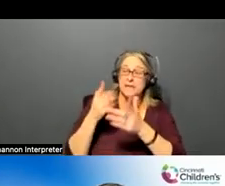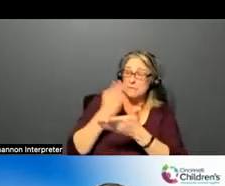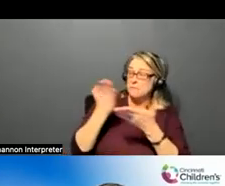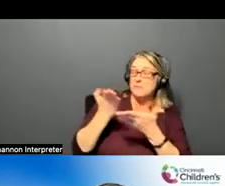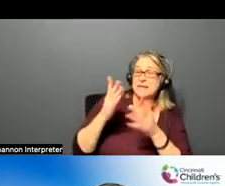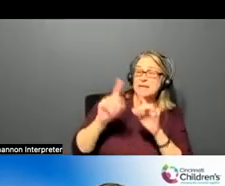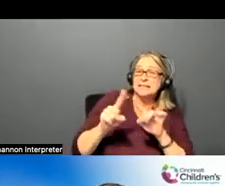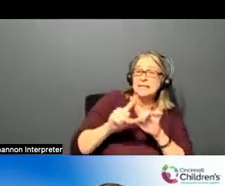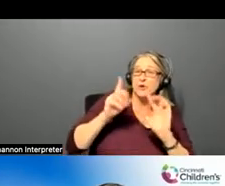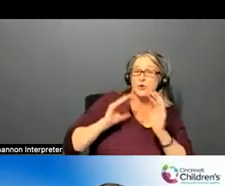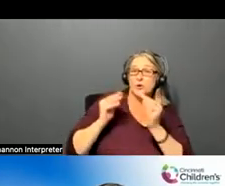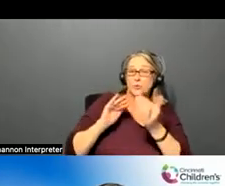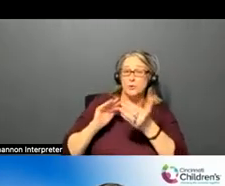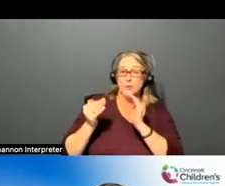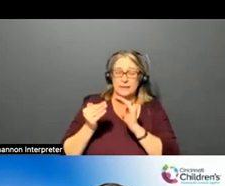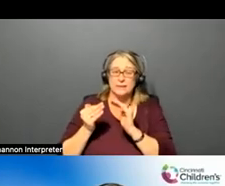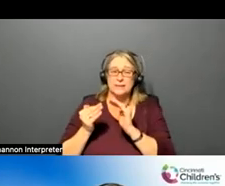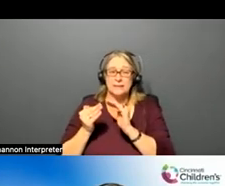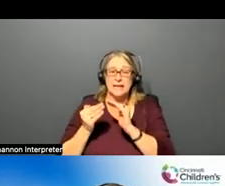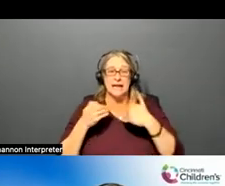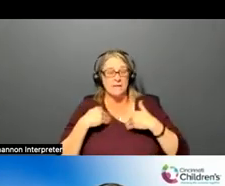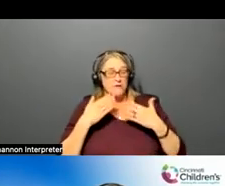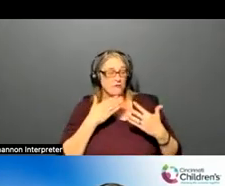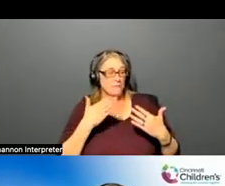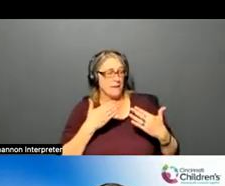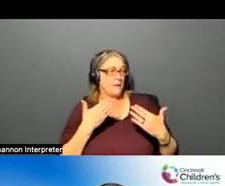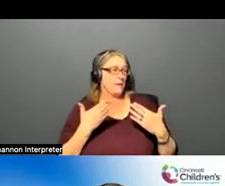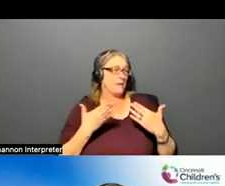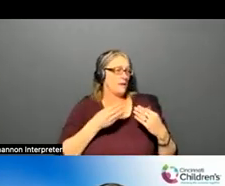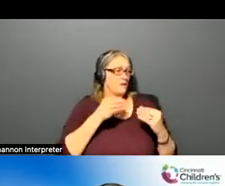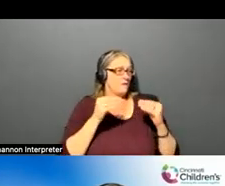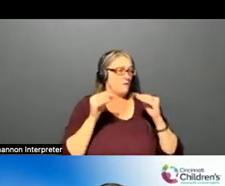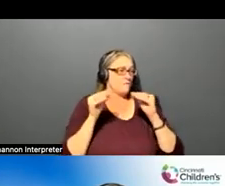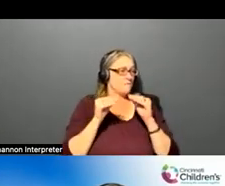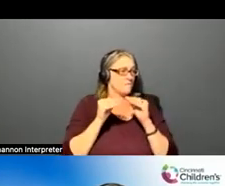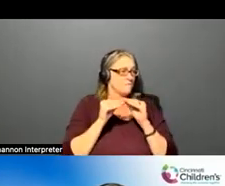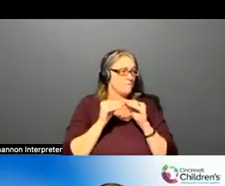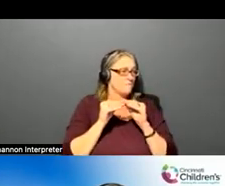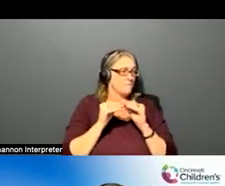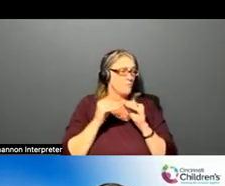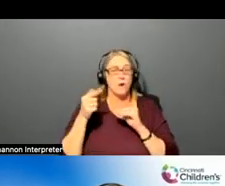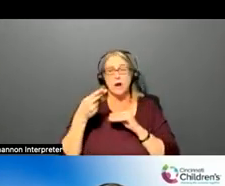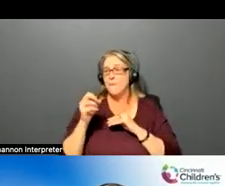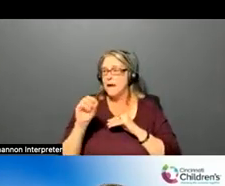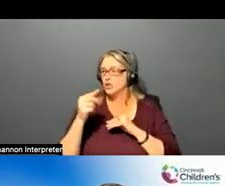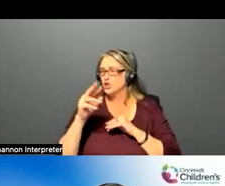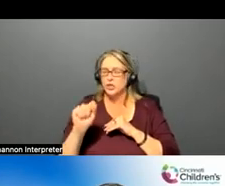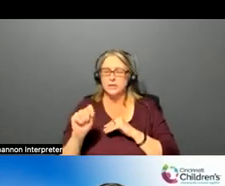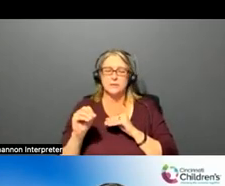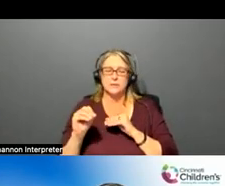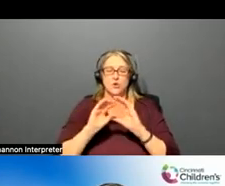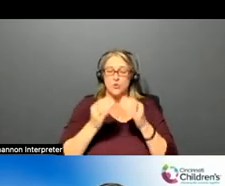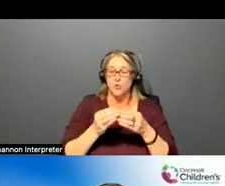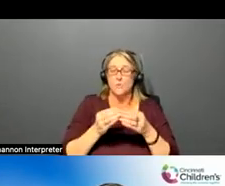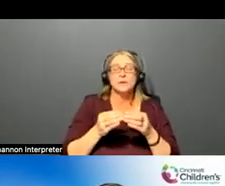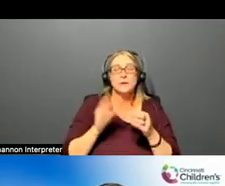different communities which have maybe predominantly one homogenous group over the other. But even